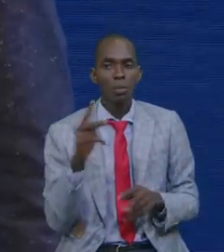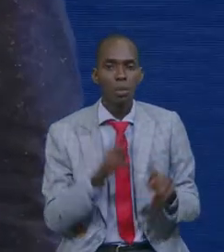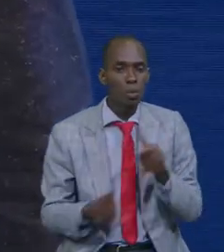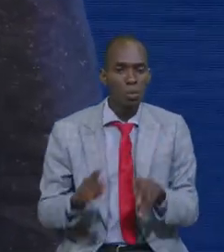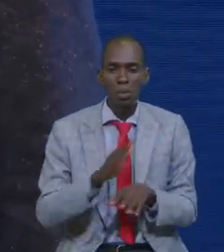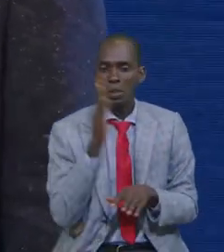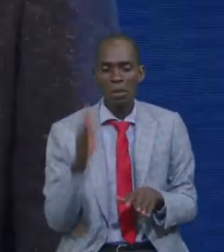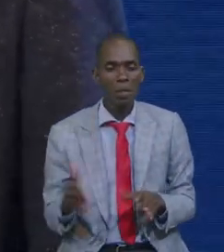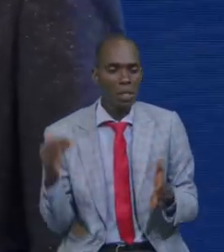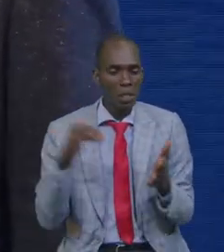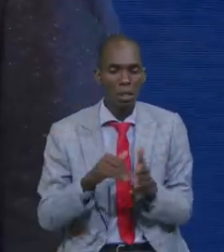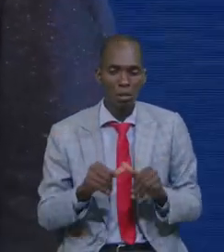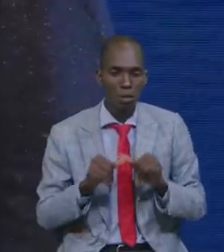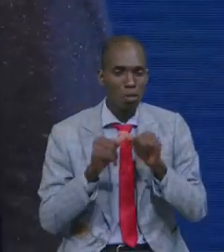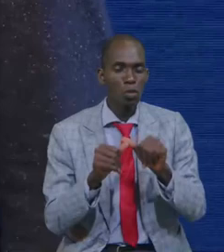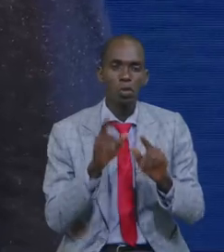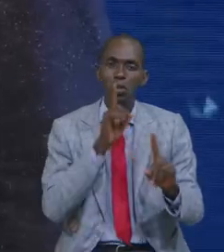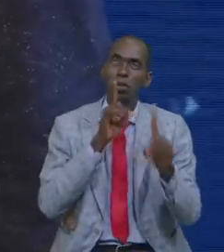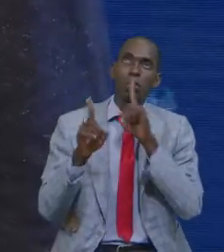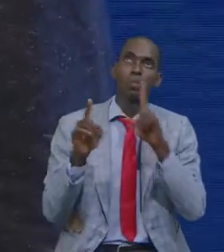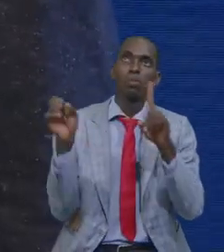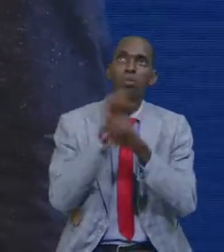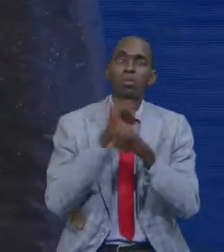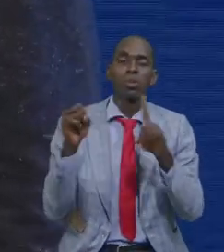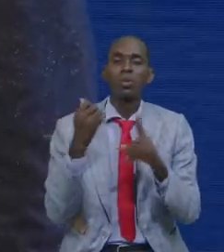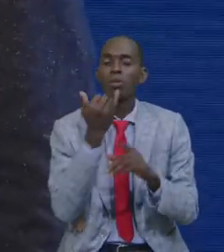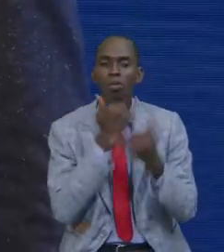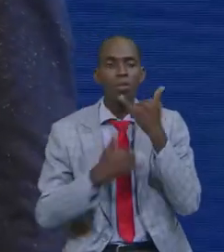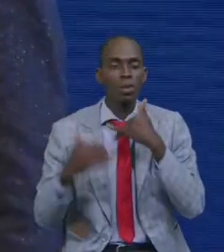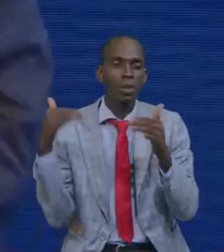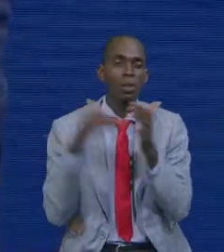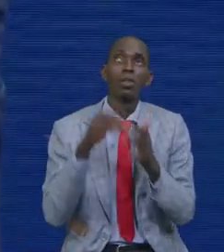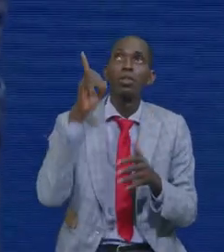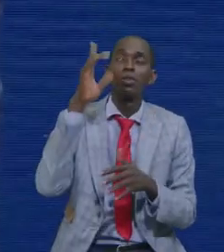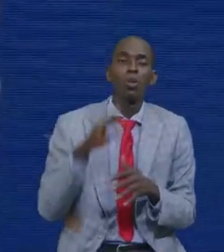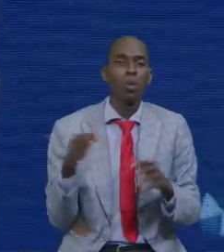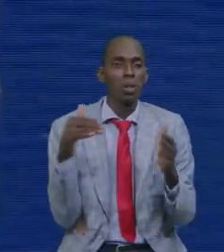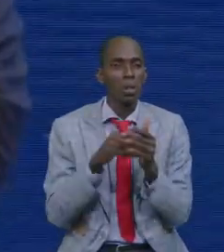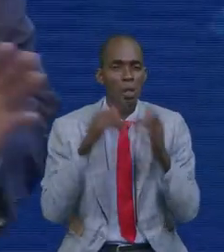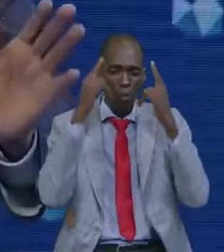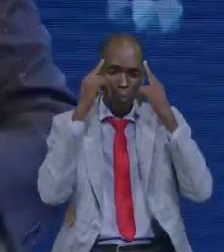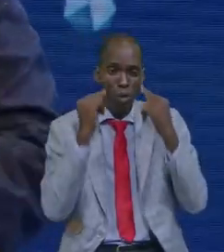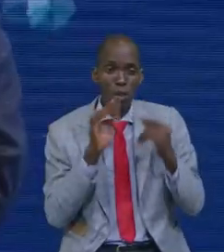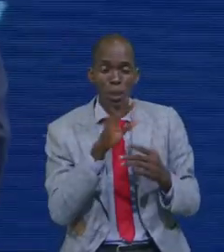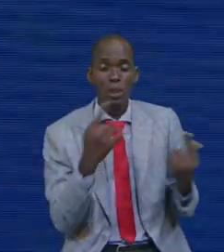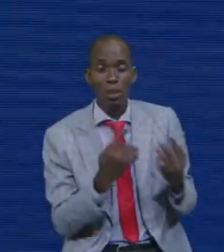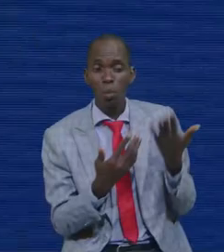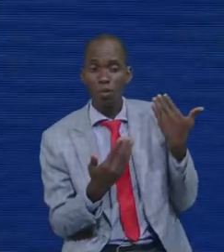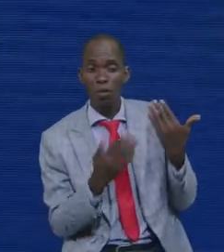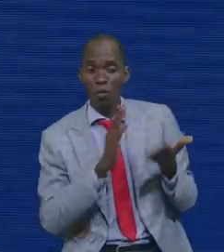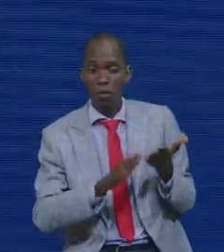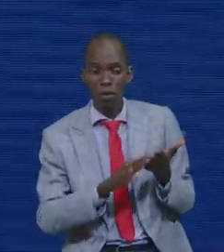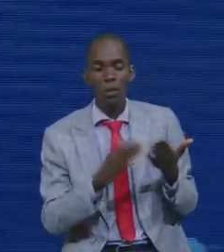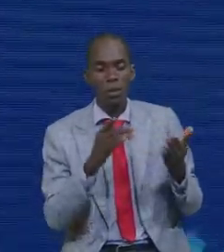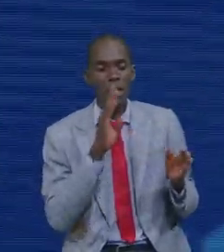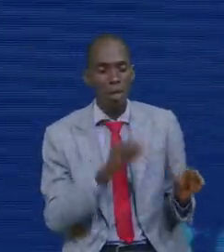speaking against God and speaking against Moses. The things they had done before, forgiven, they were set free.